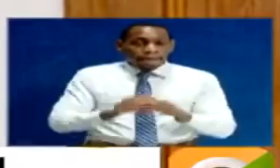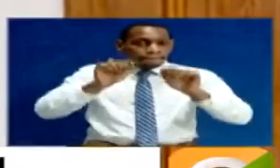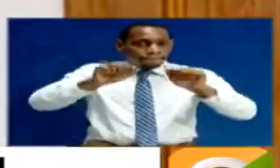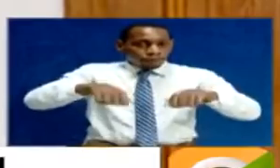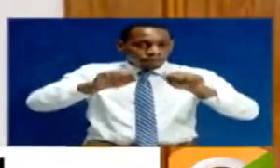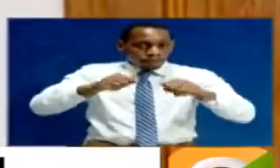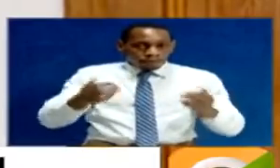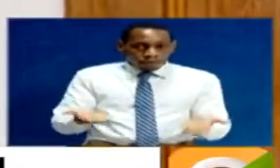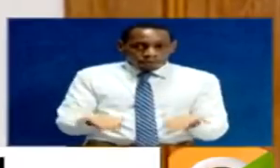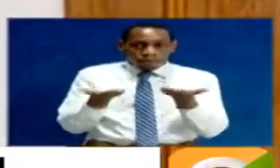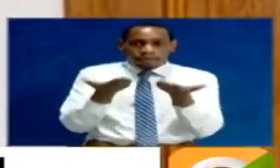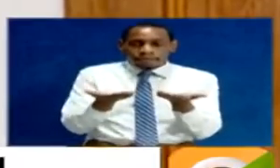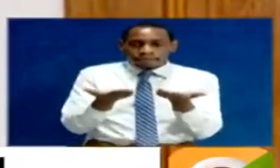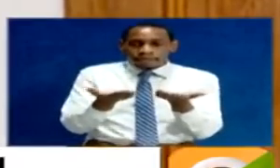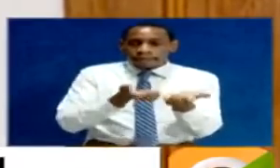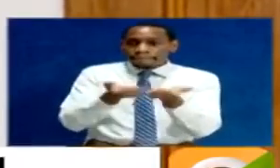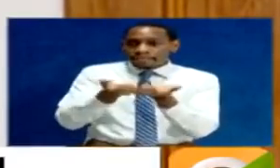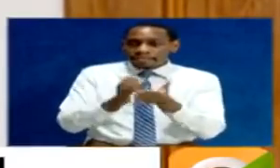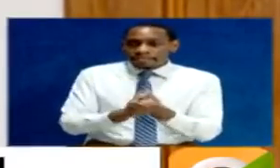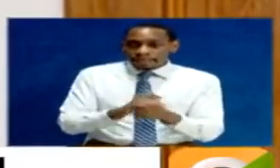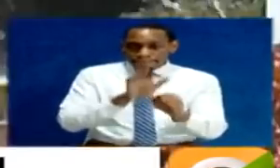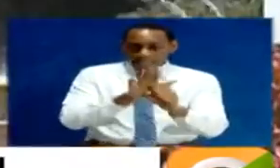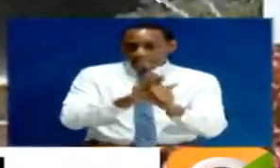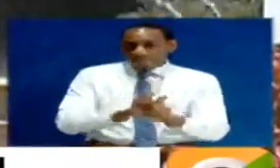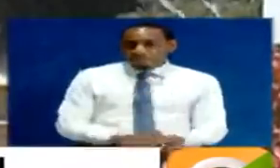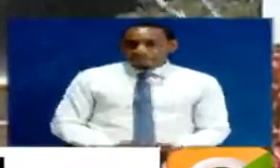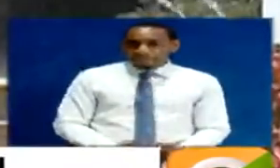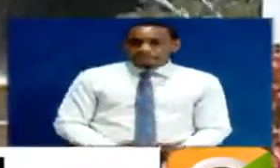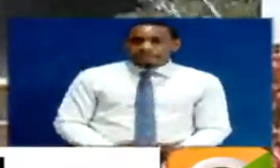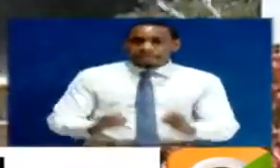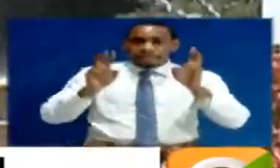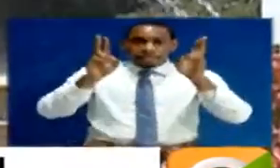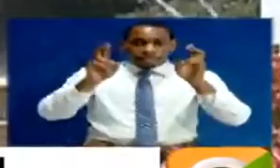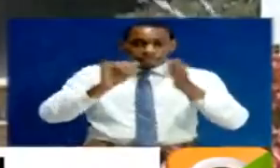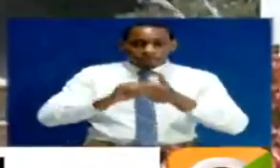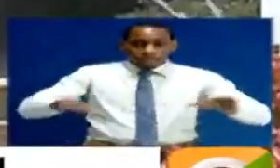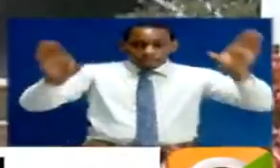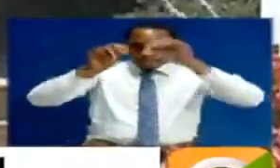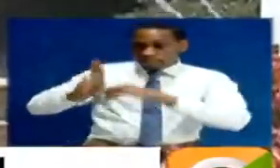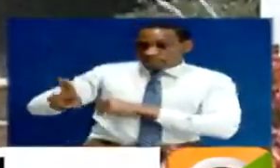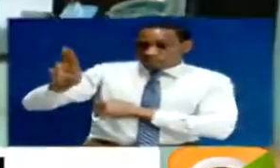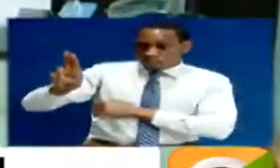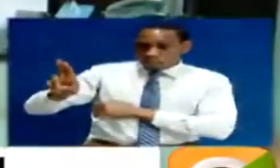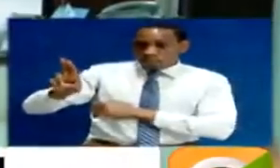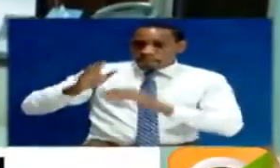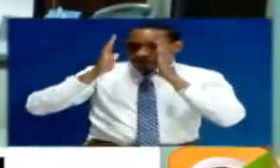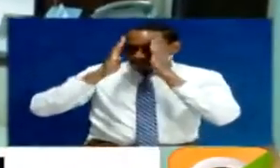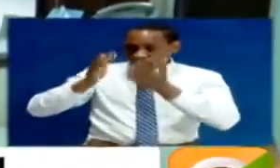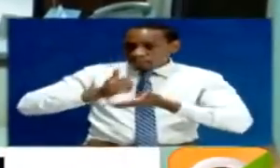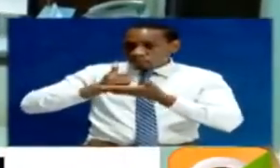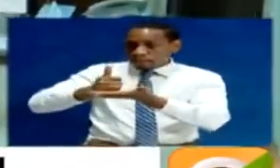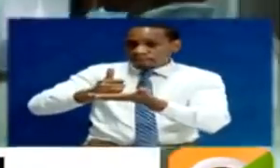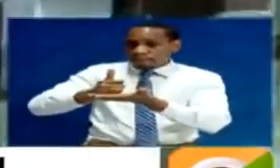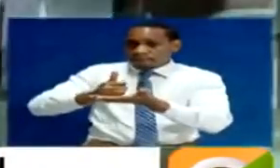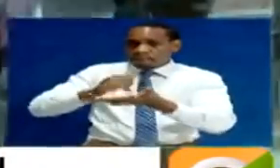kukuza ile ujazo wa biashara au volume of trade. A matter that her host, President Uhuru Kenyatta, is keen on